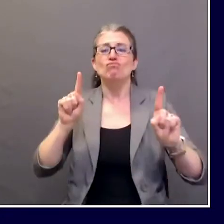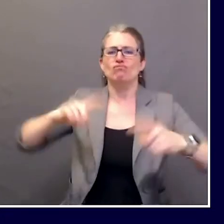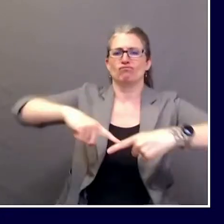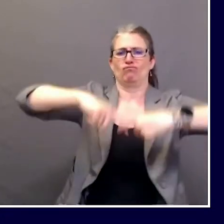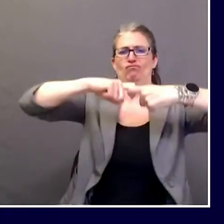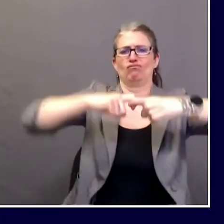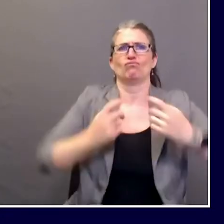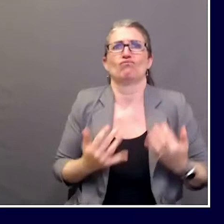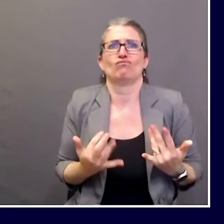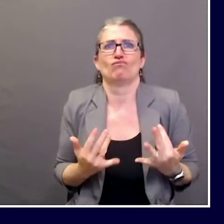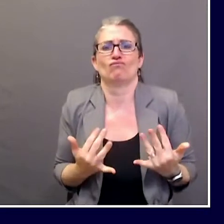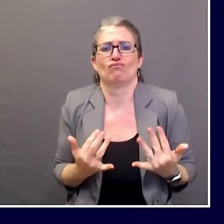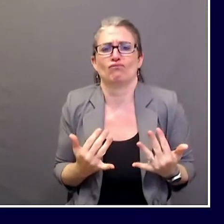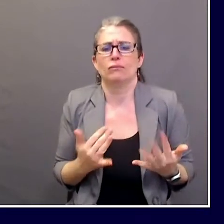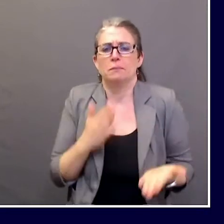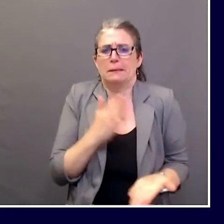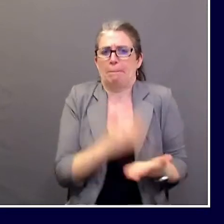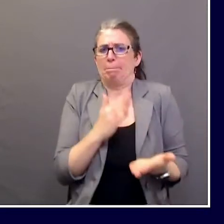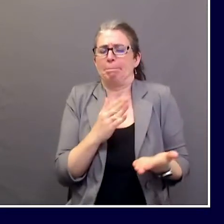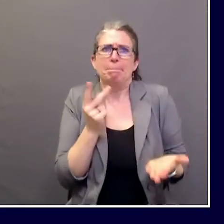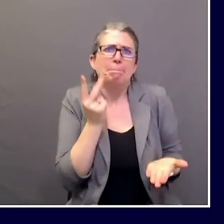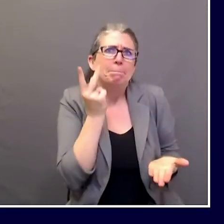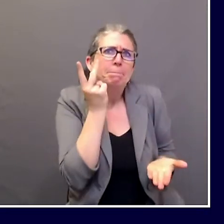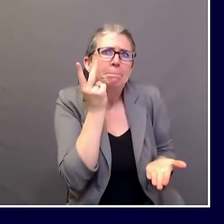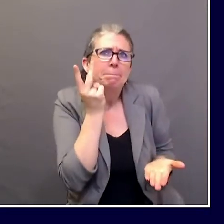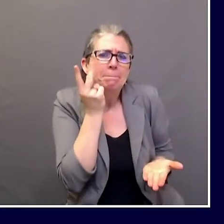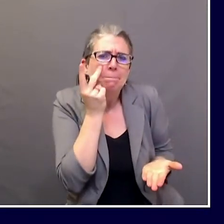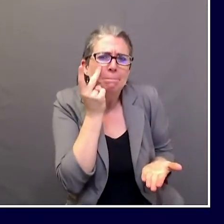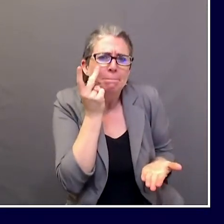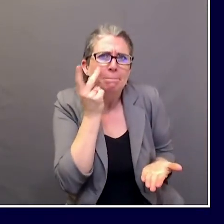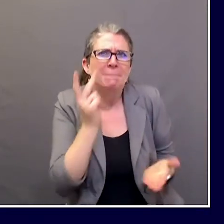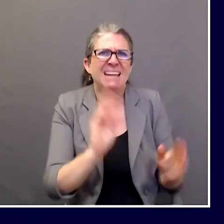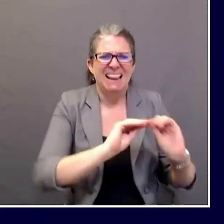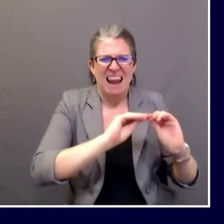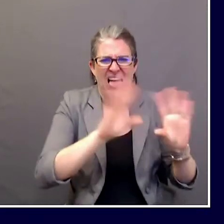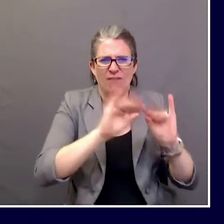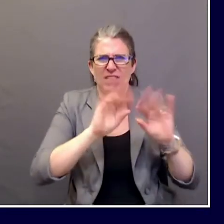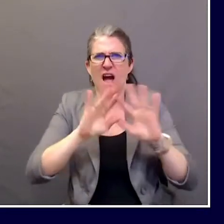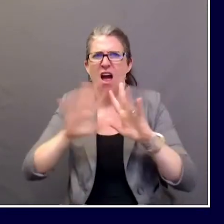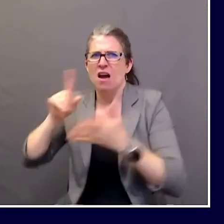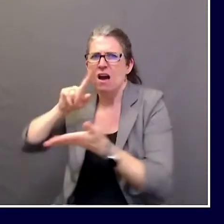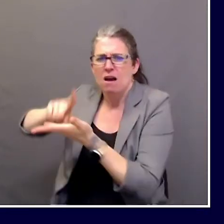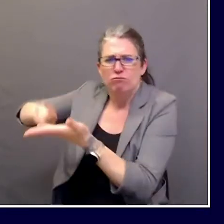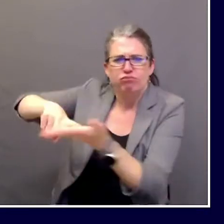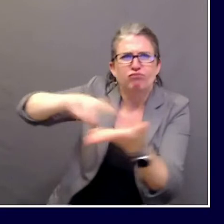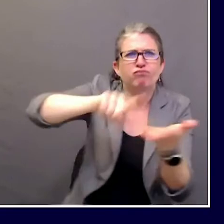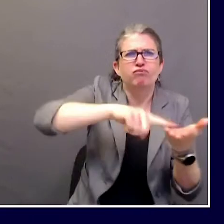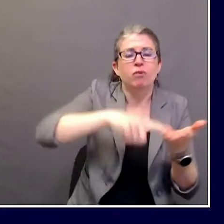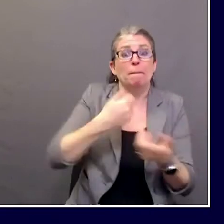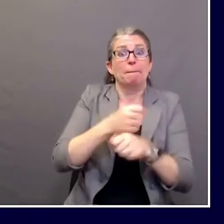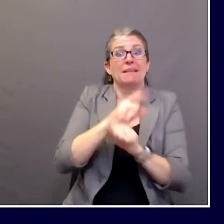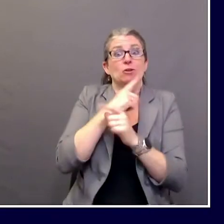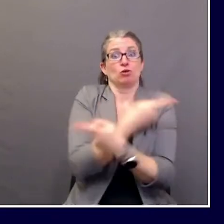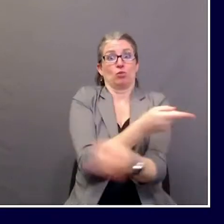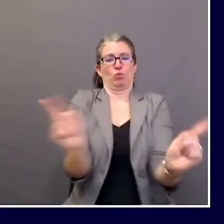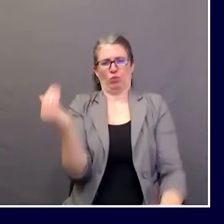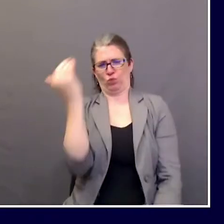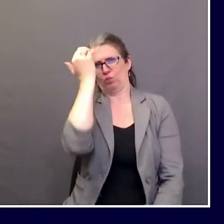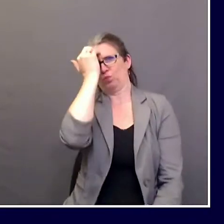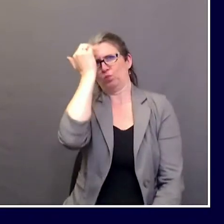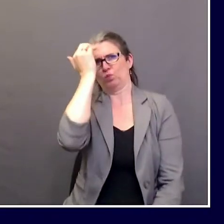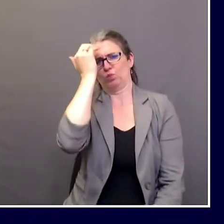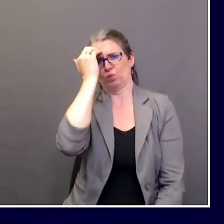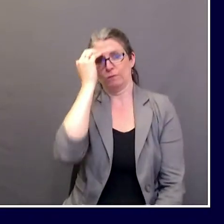at the Maine CDC have already notified 2 different groups of people. Early this morning, we notified